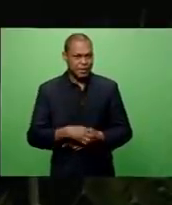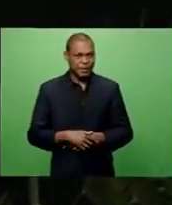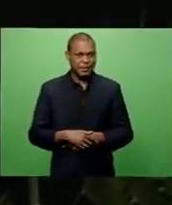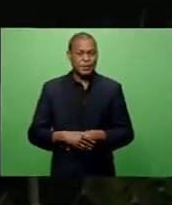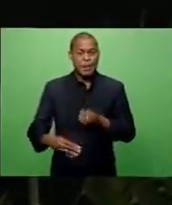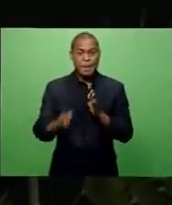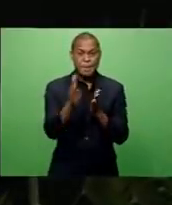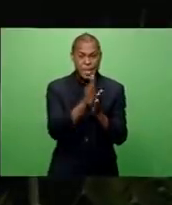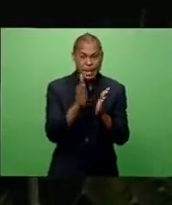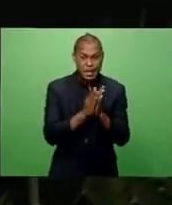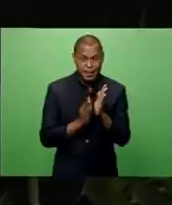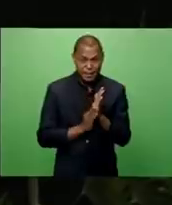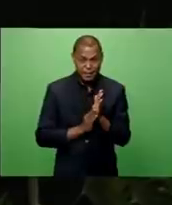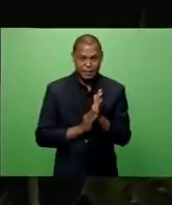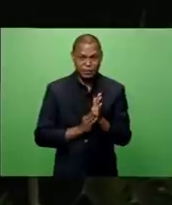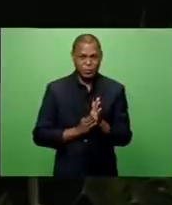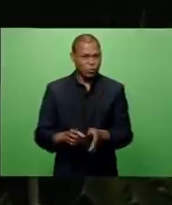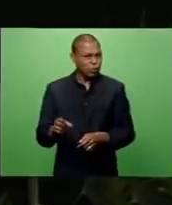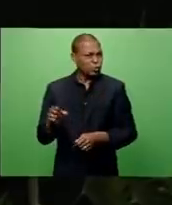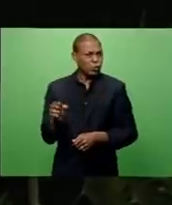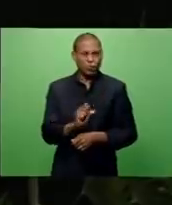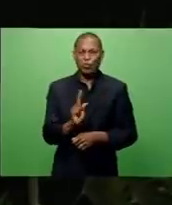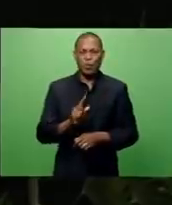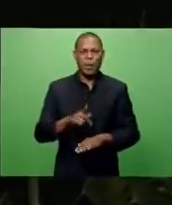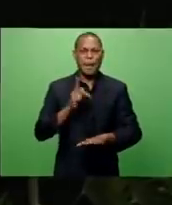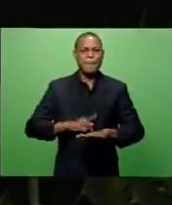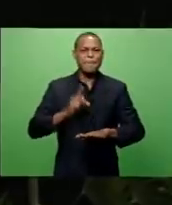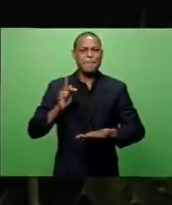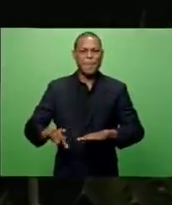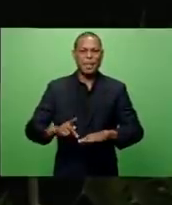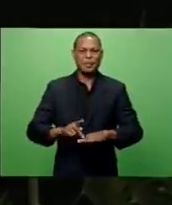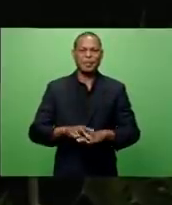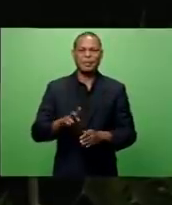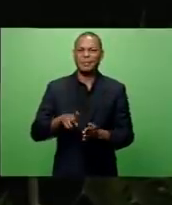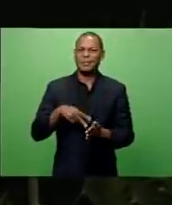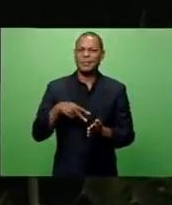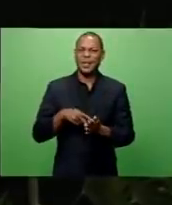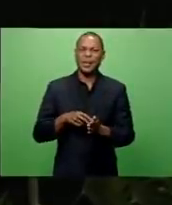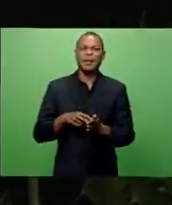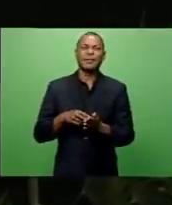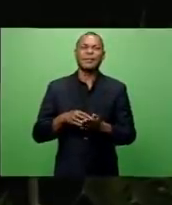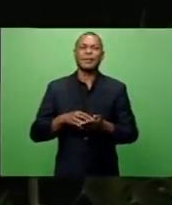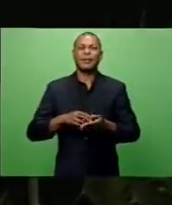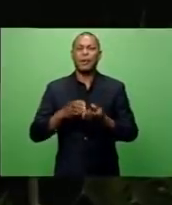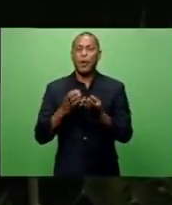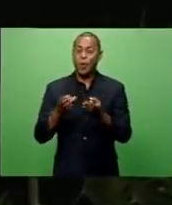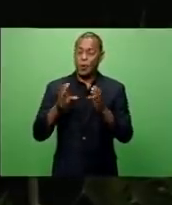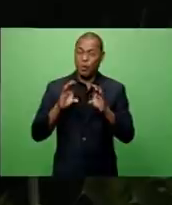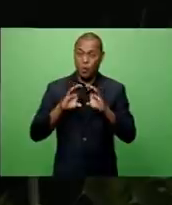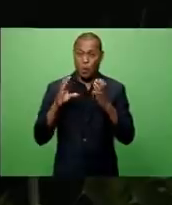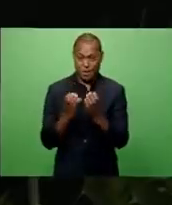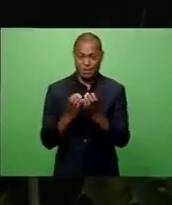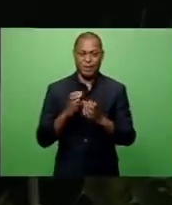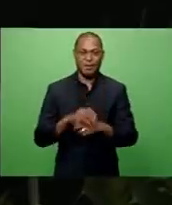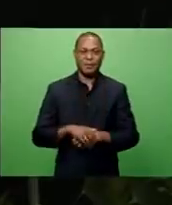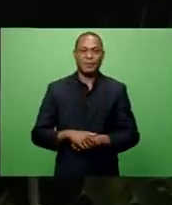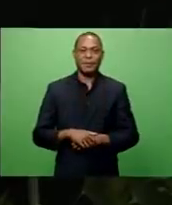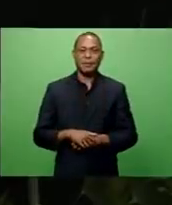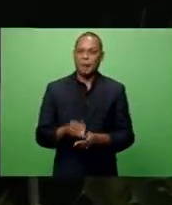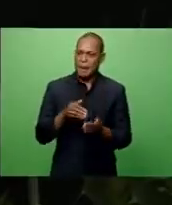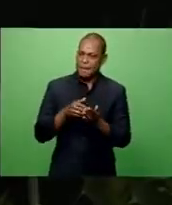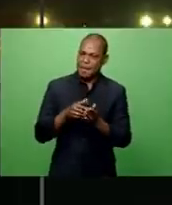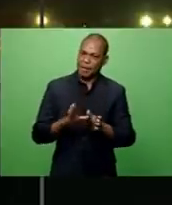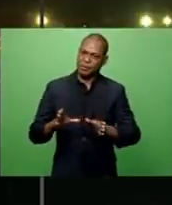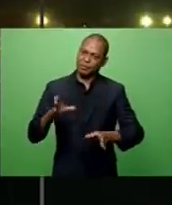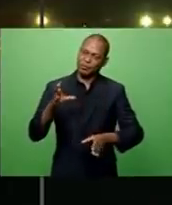rather should have gone through the Parliamentary Standing Committee. Edwin, the bill was passed by acclamation. Edwin.